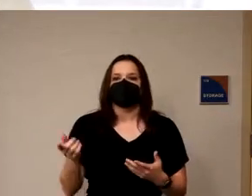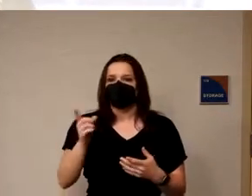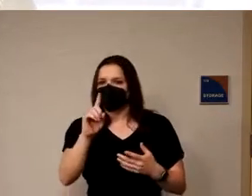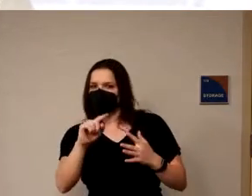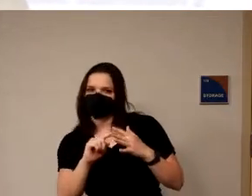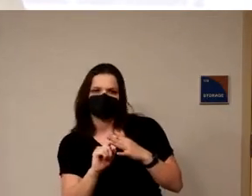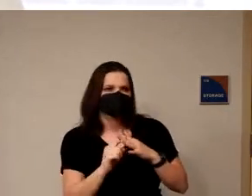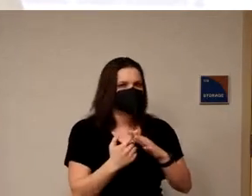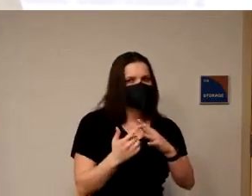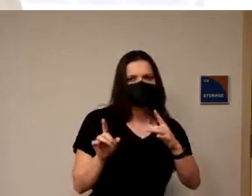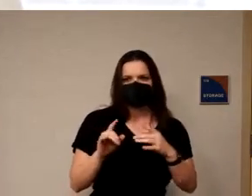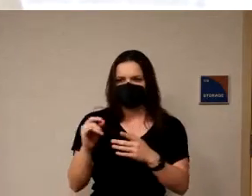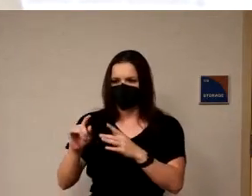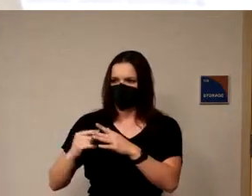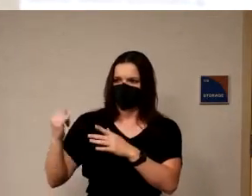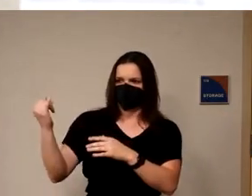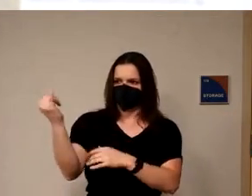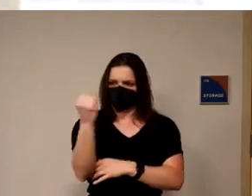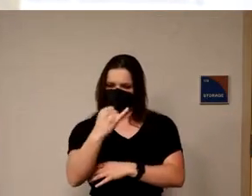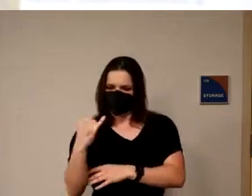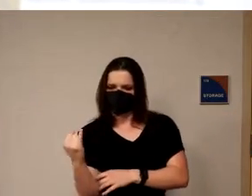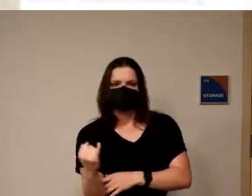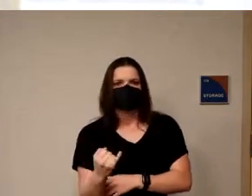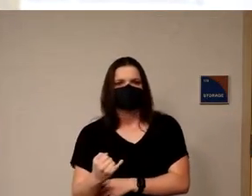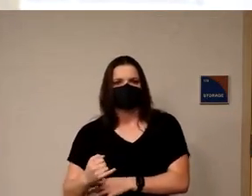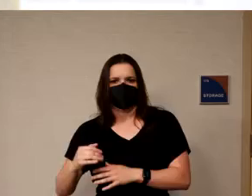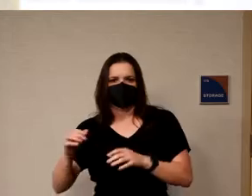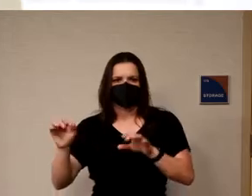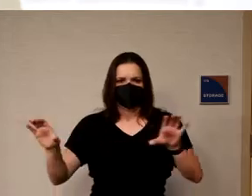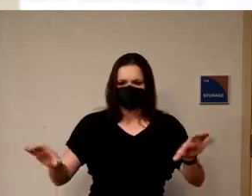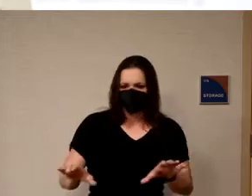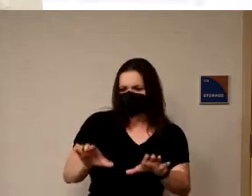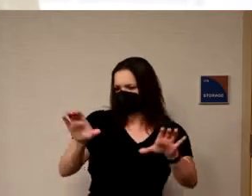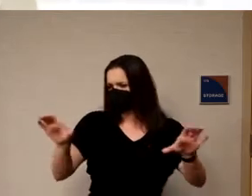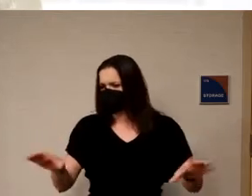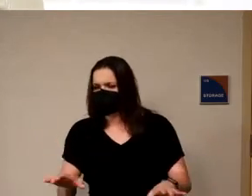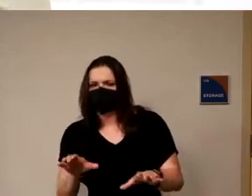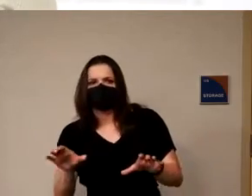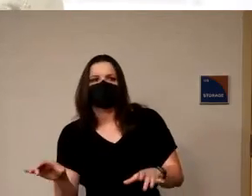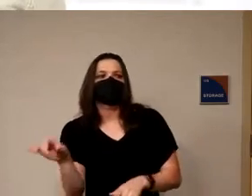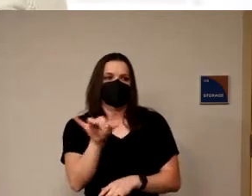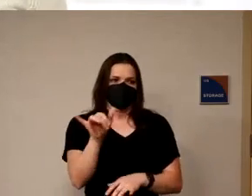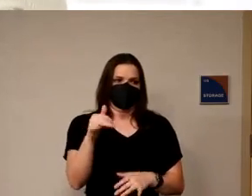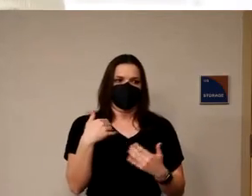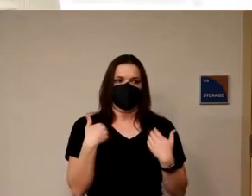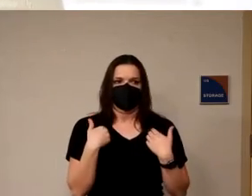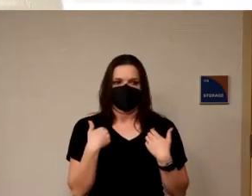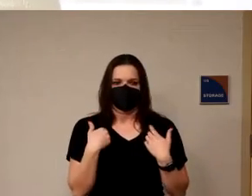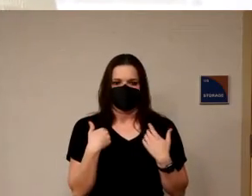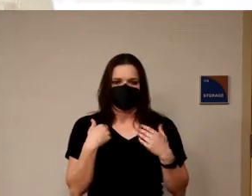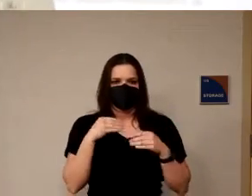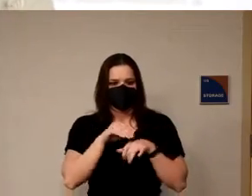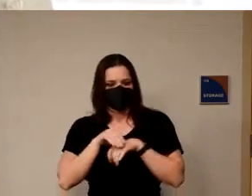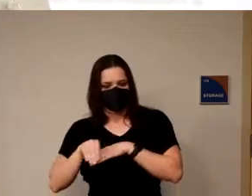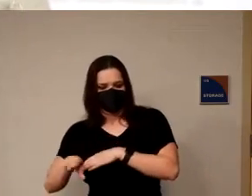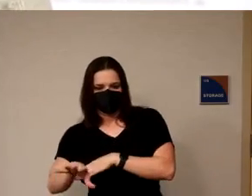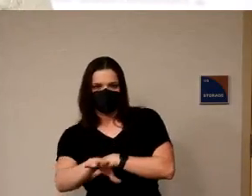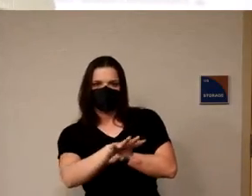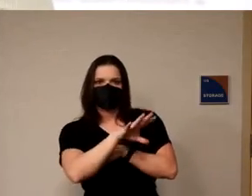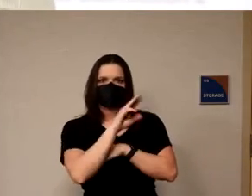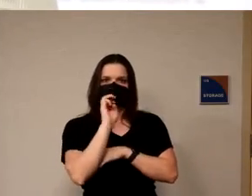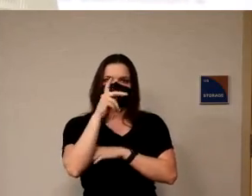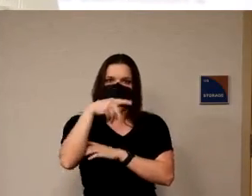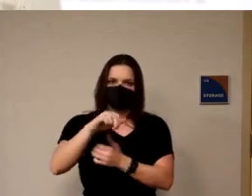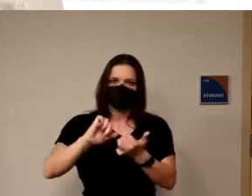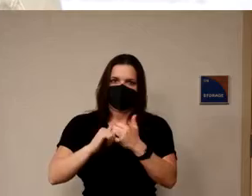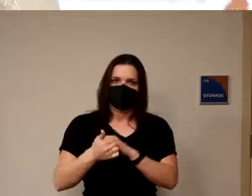you start, where you draw your first district, and working around that also has influence on how the rest of the